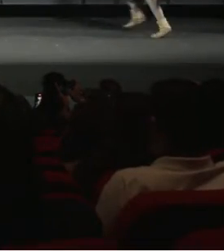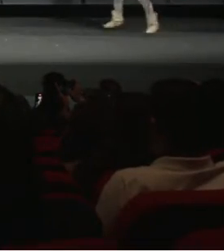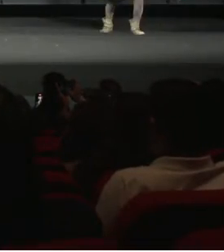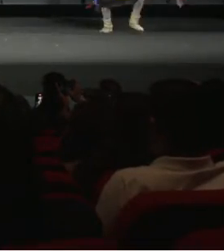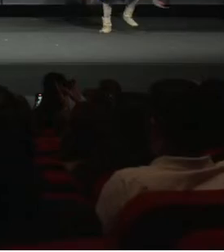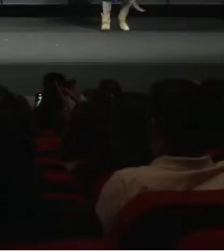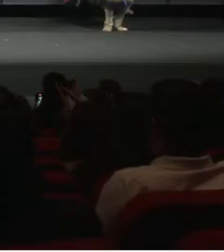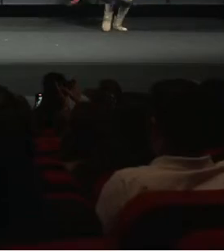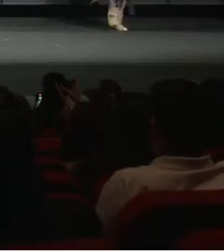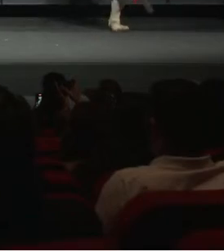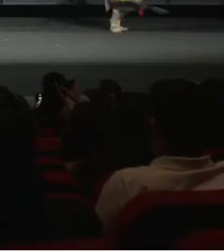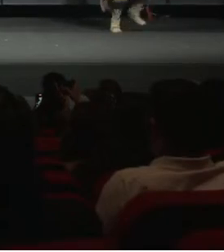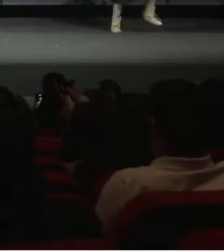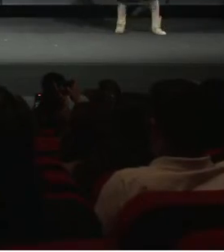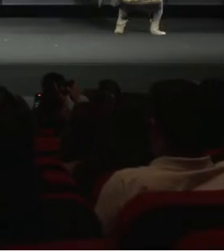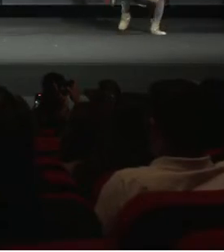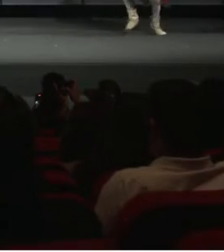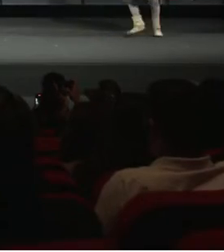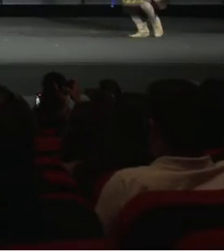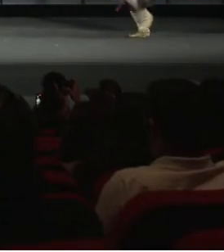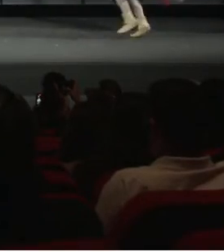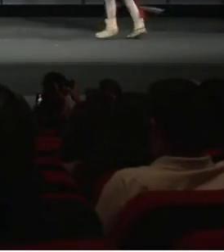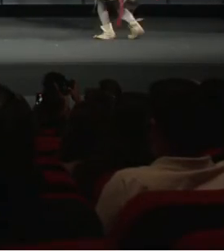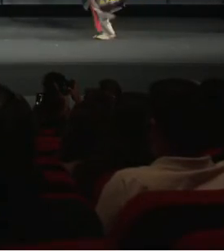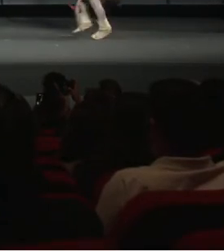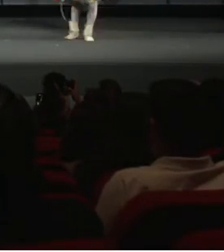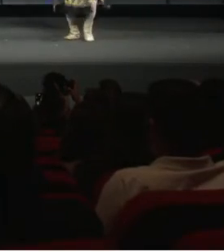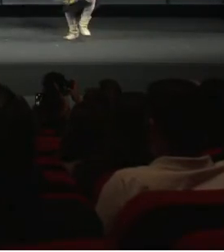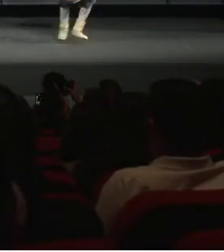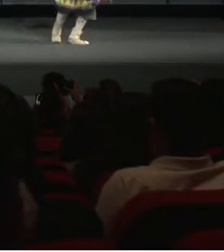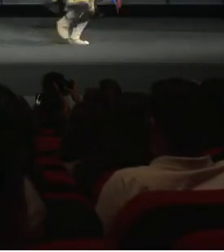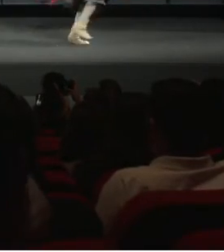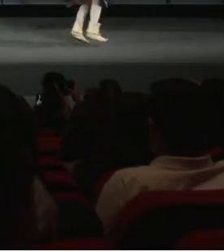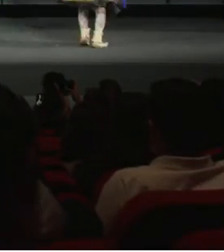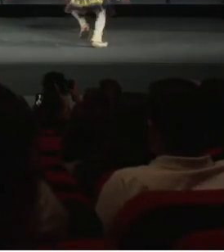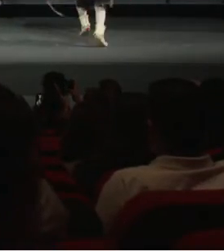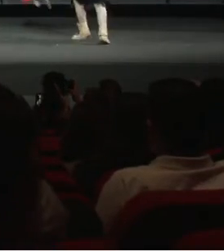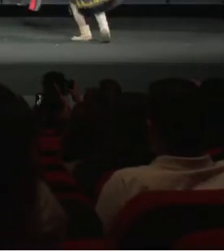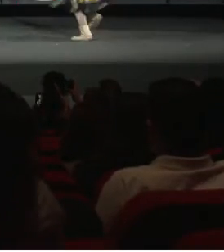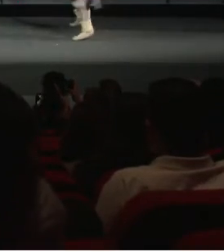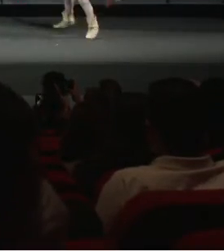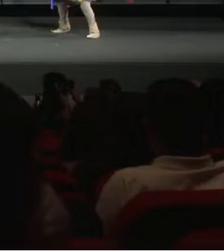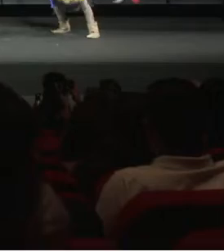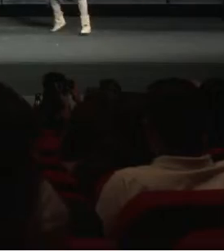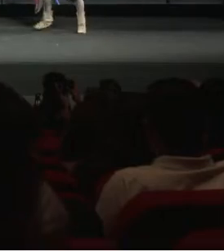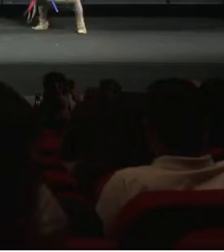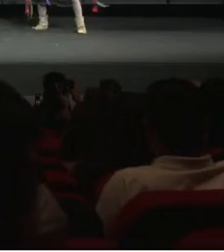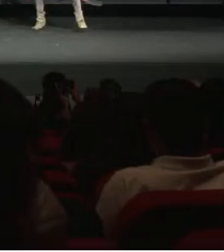Tal hoy lang, kan yeh ka yeh ka da go tal hiye,